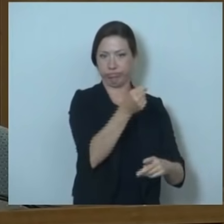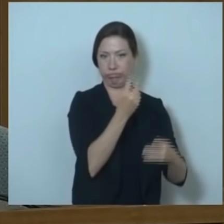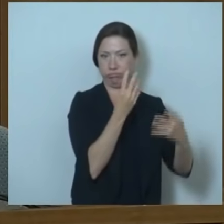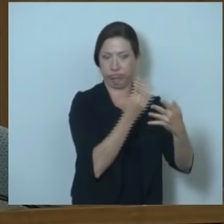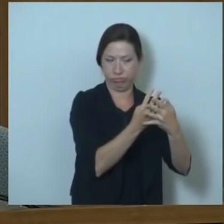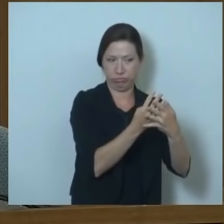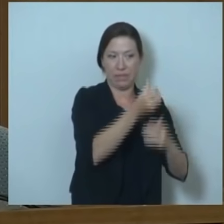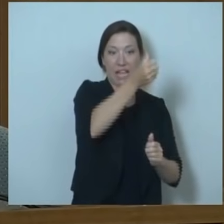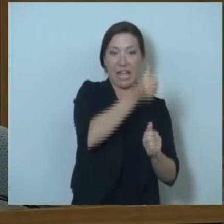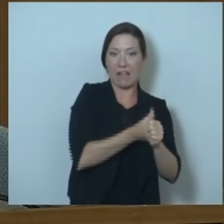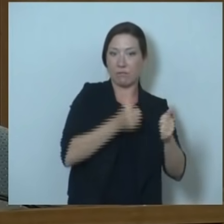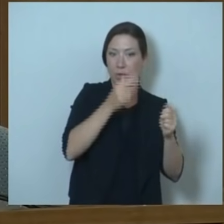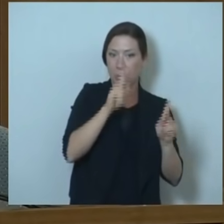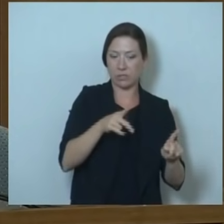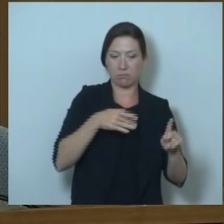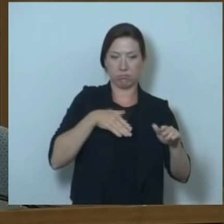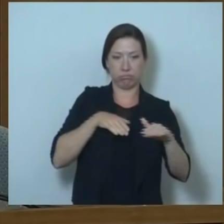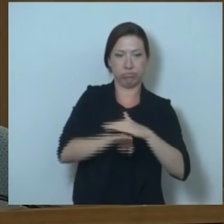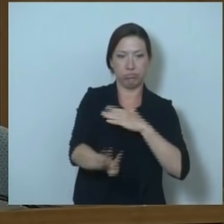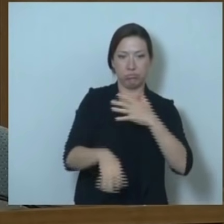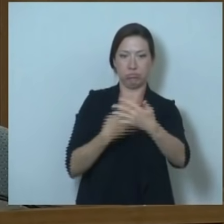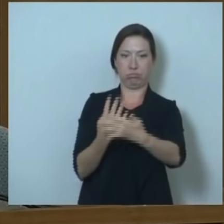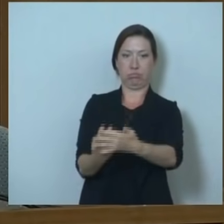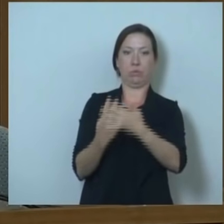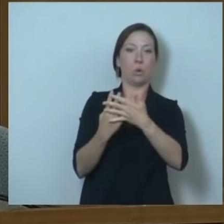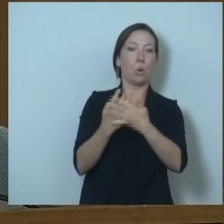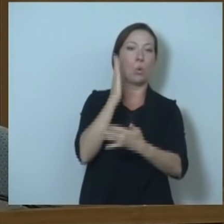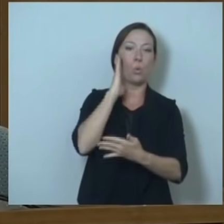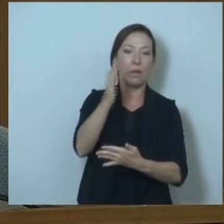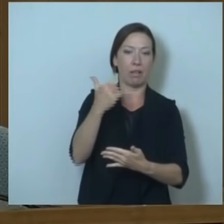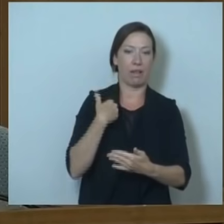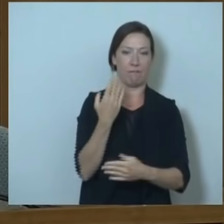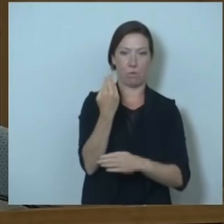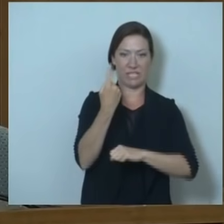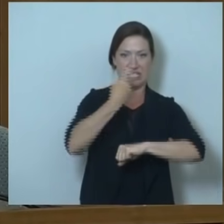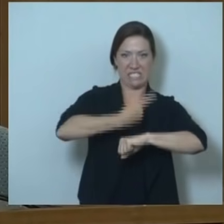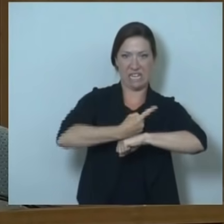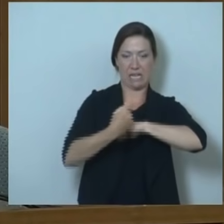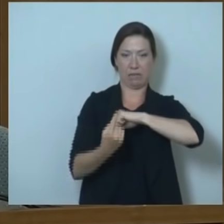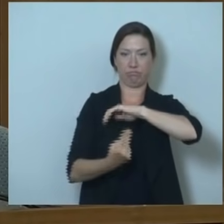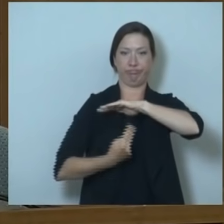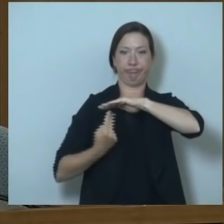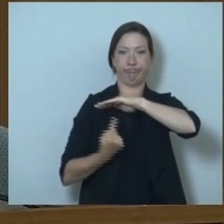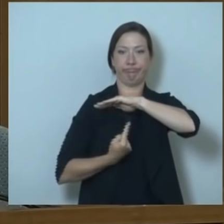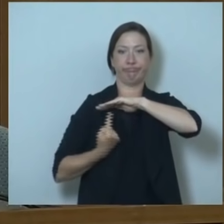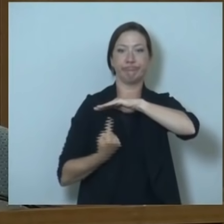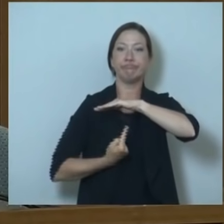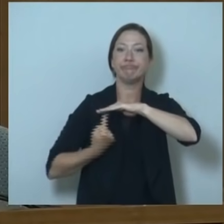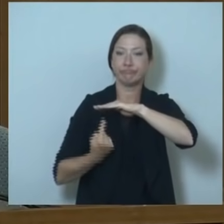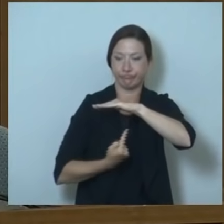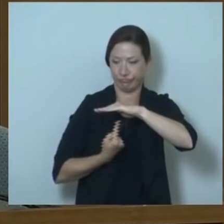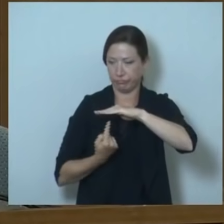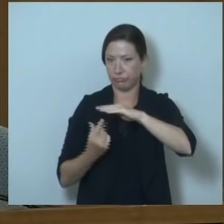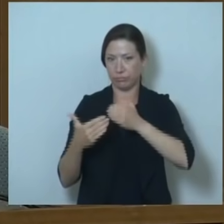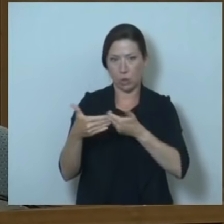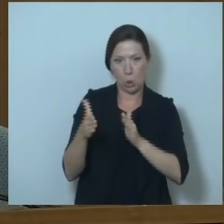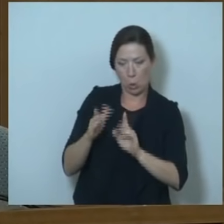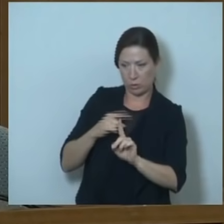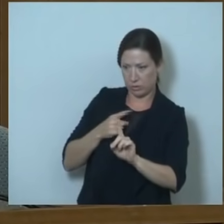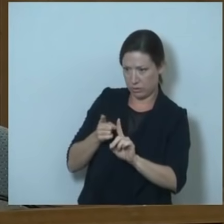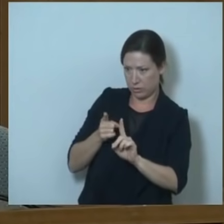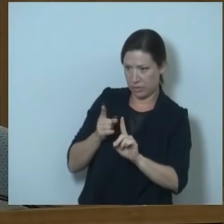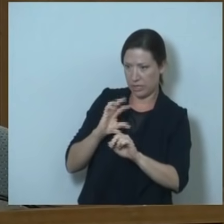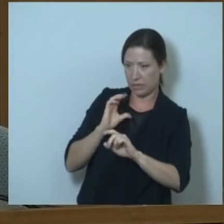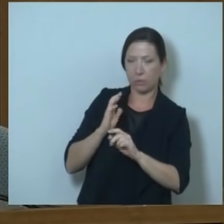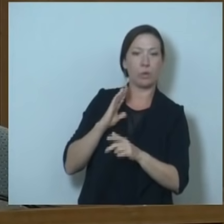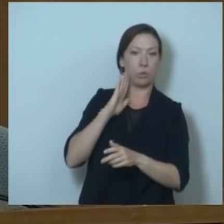isolation. We will also be reviewing their isolation practices and plan to make sure they have an adequate isolation plan